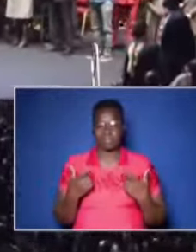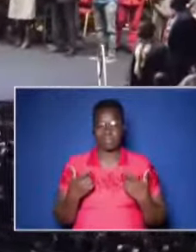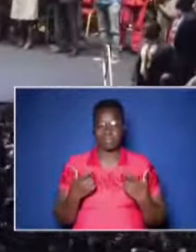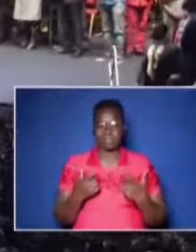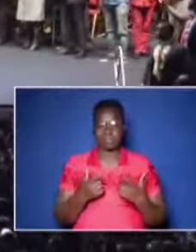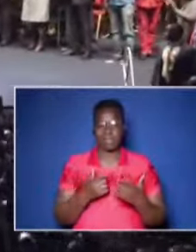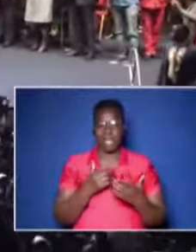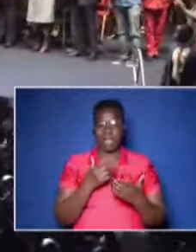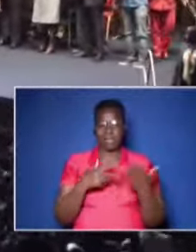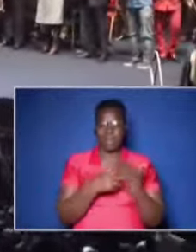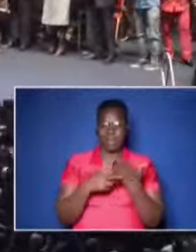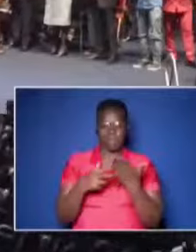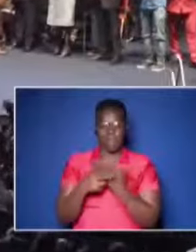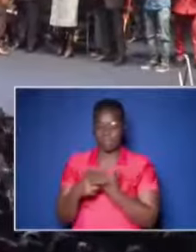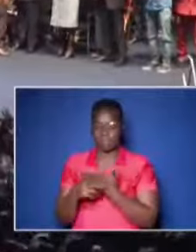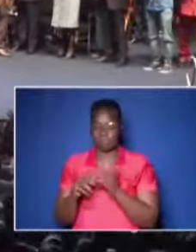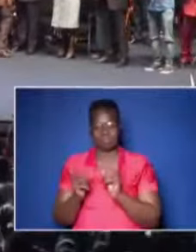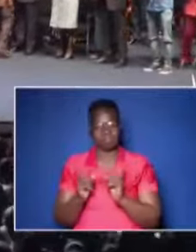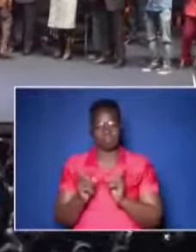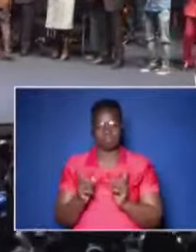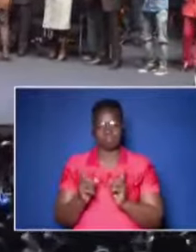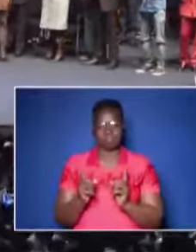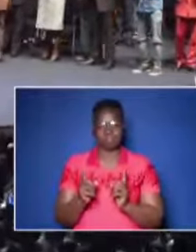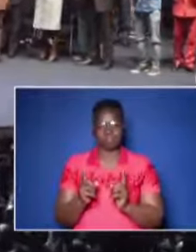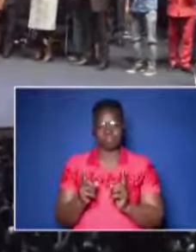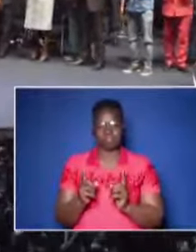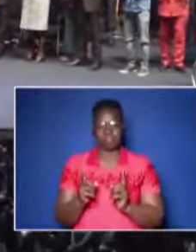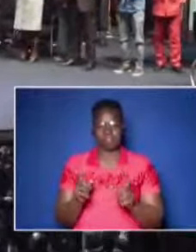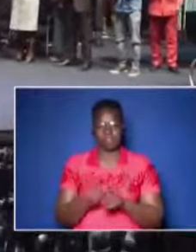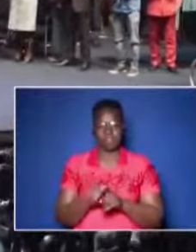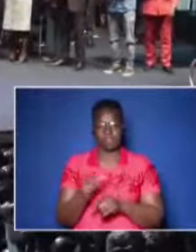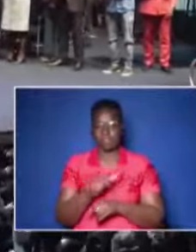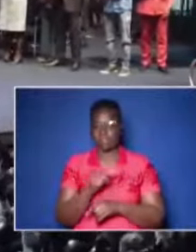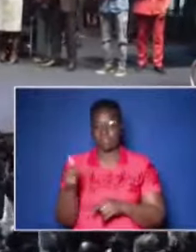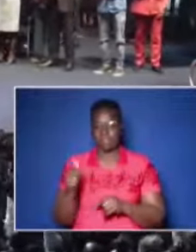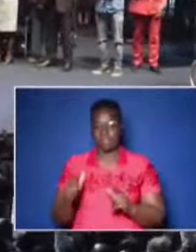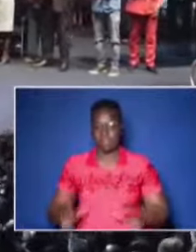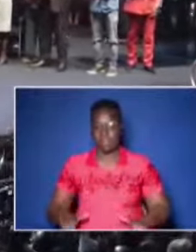life no more half a